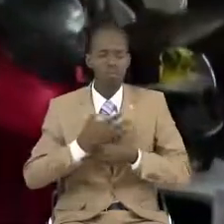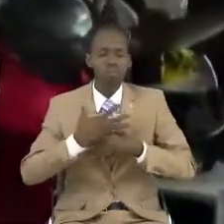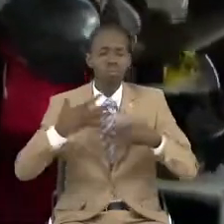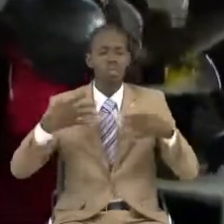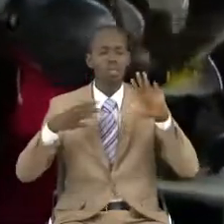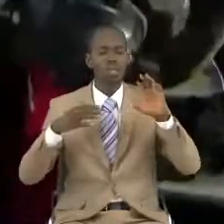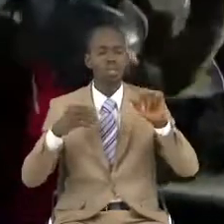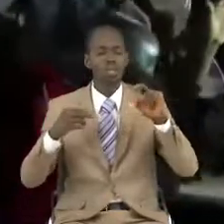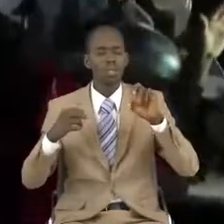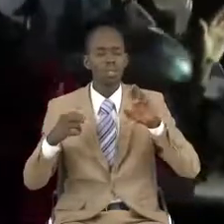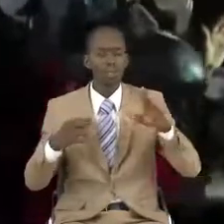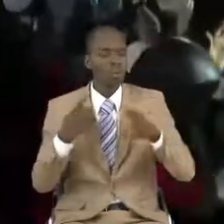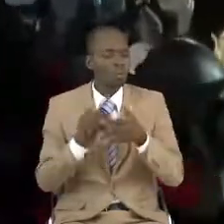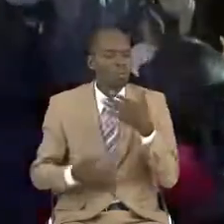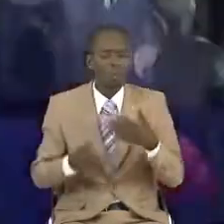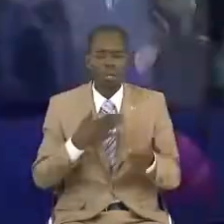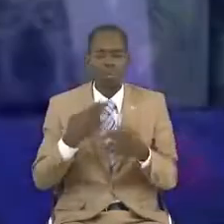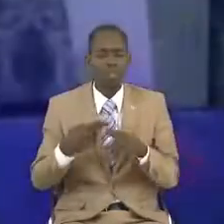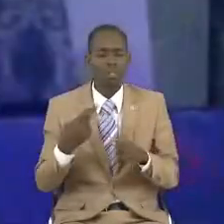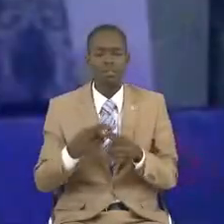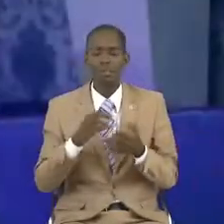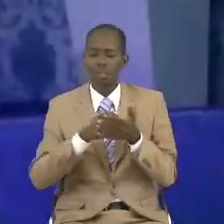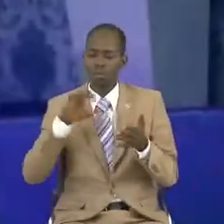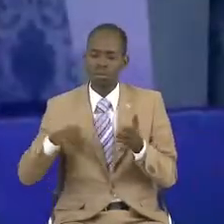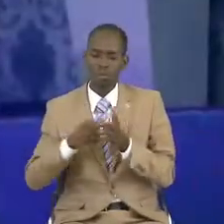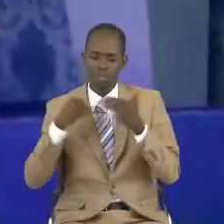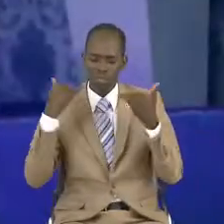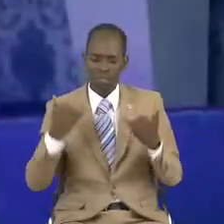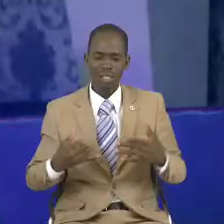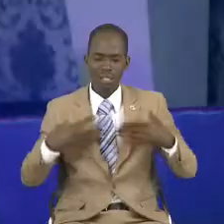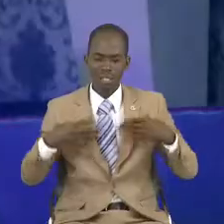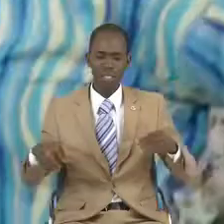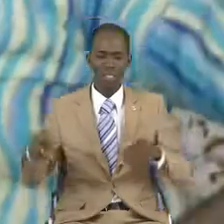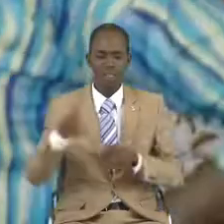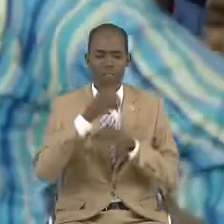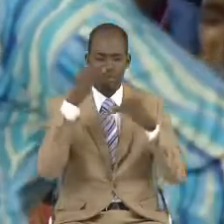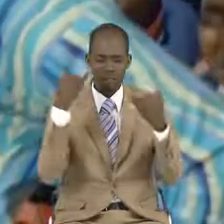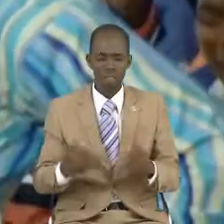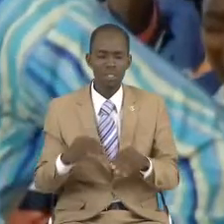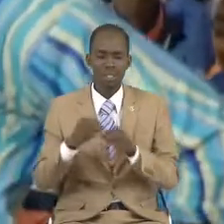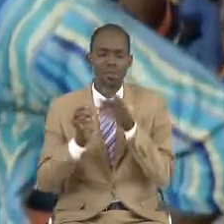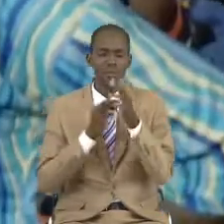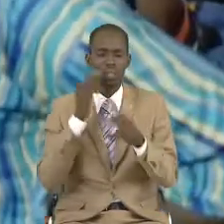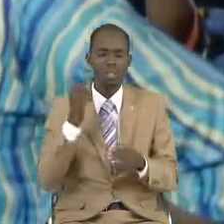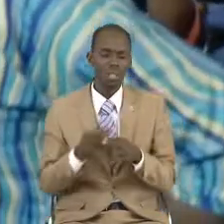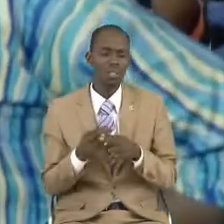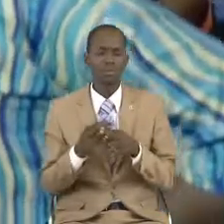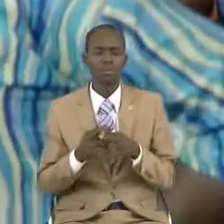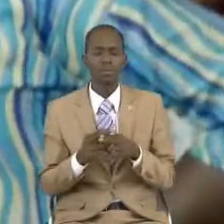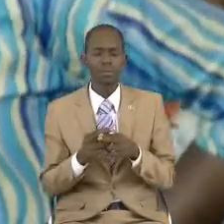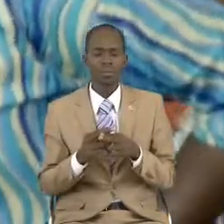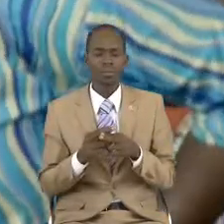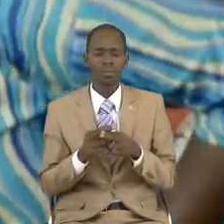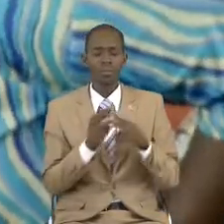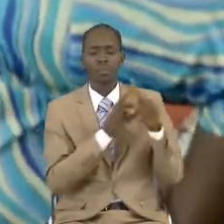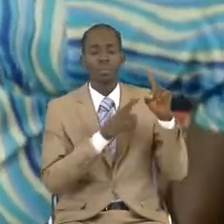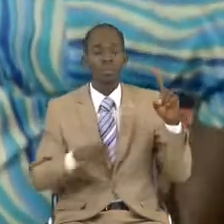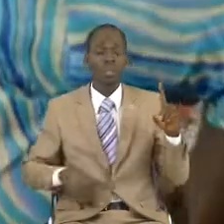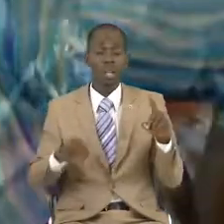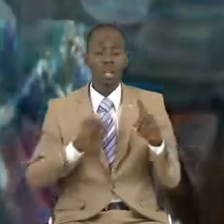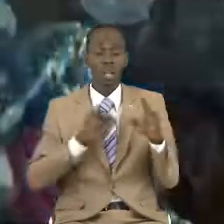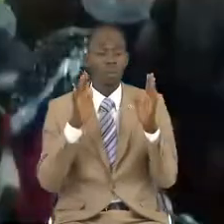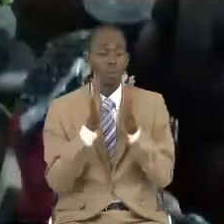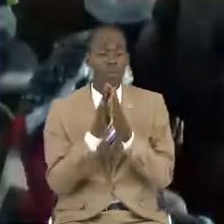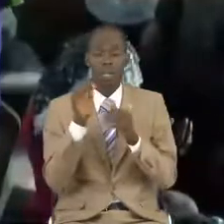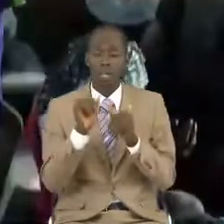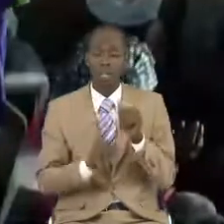whatever remove it right now heal them in jesus name lord i pray that every kind